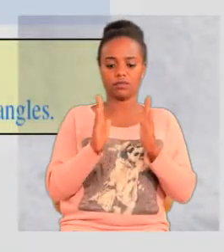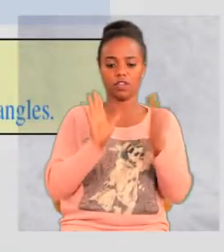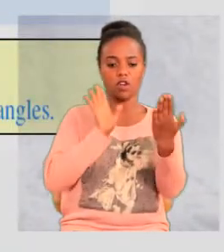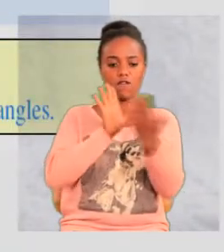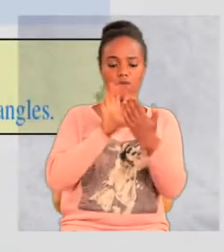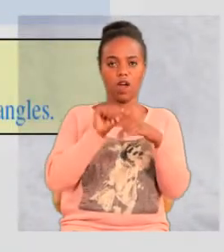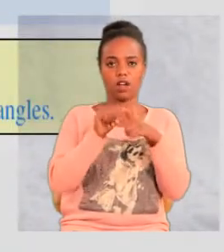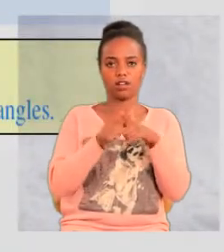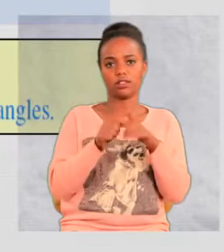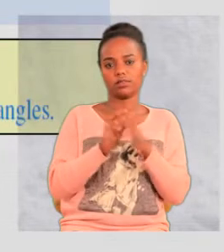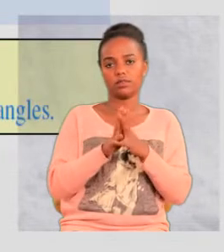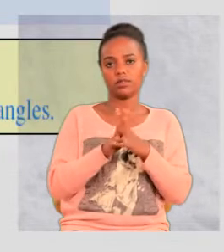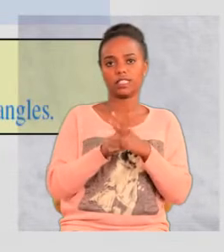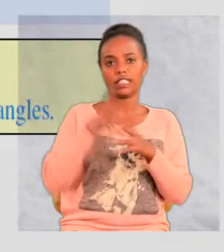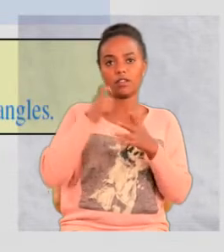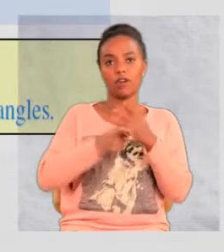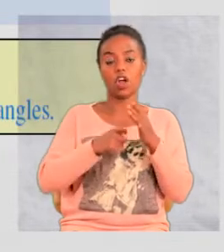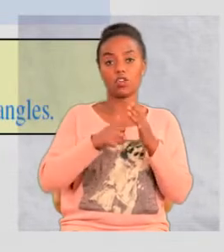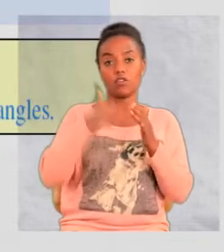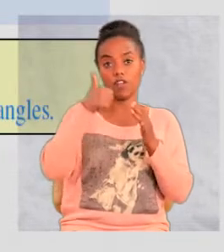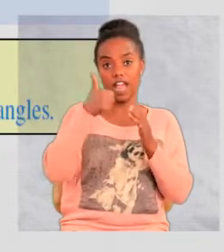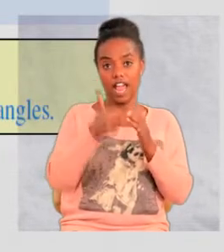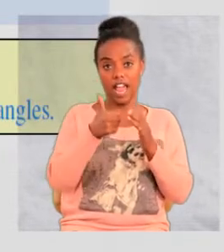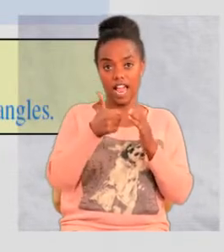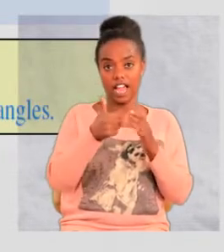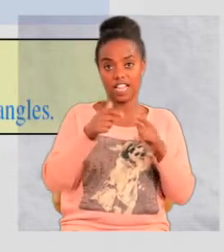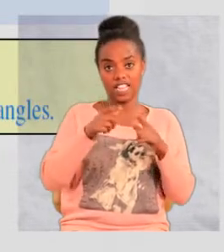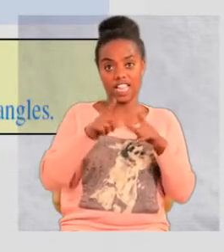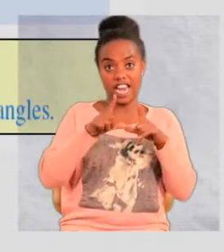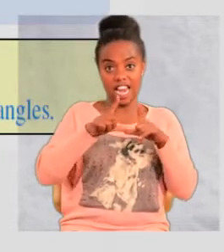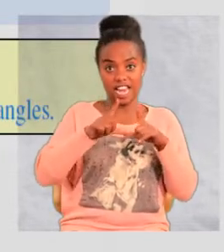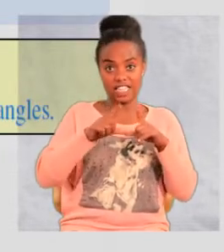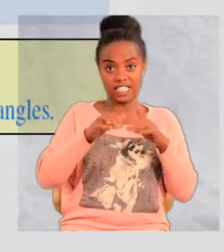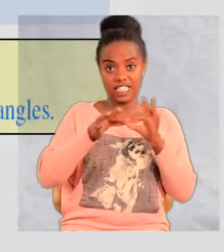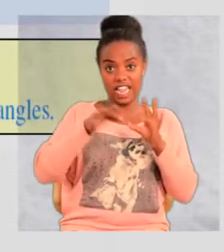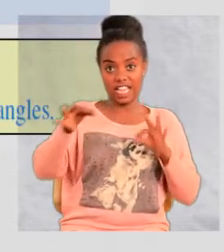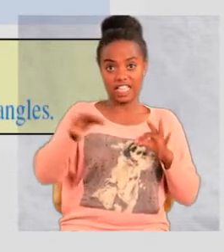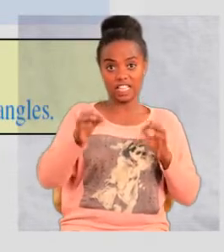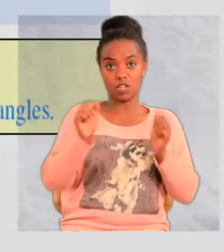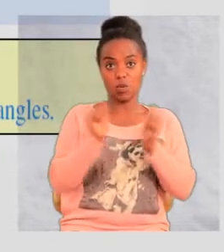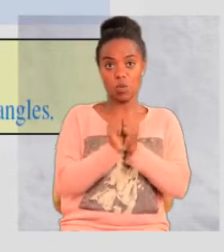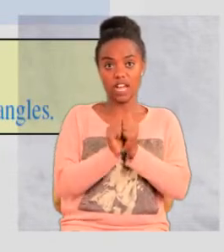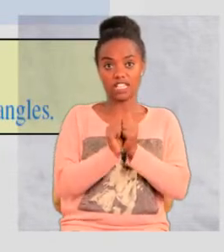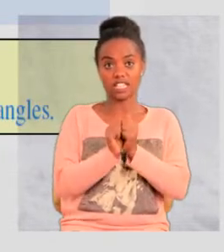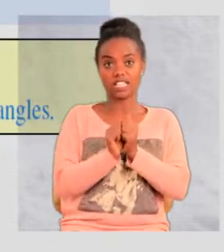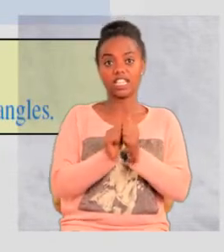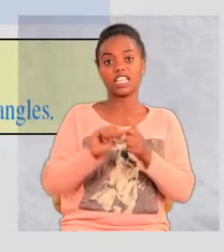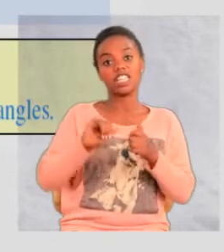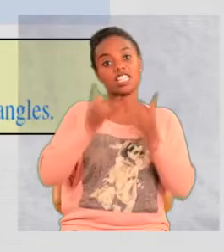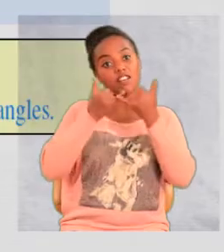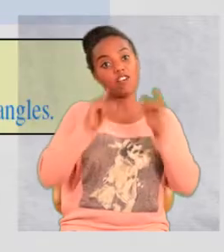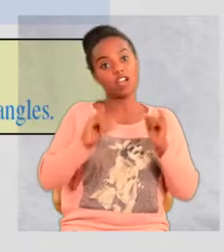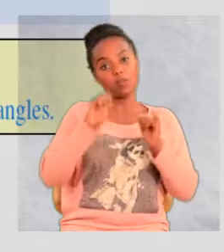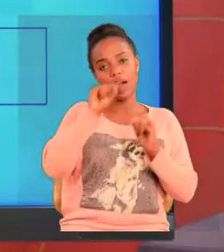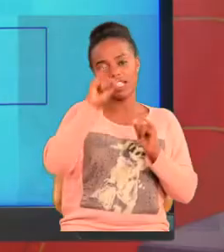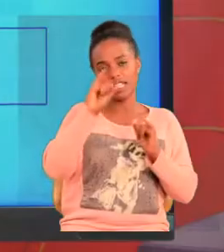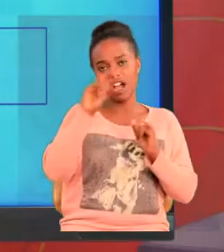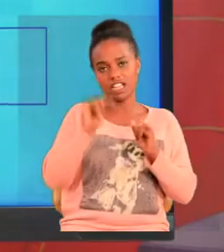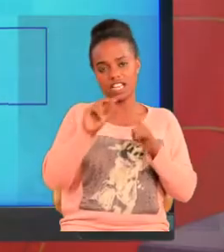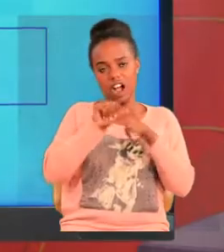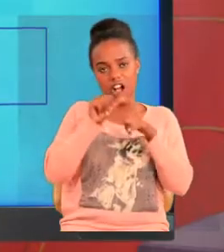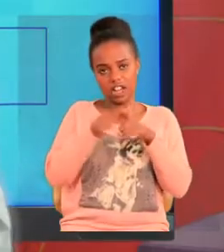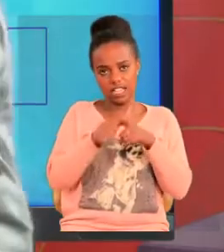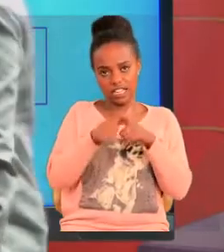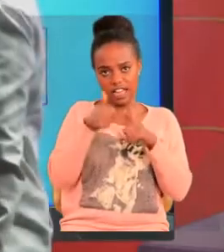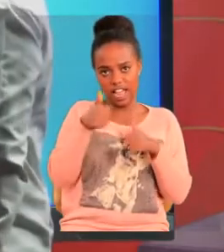the value of A, this length, divided by the angle corresponding to it, sine A. So A over